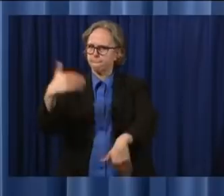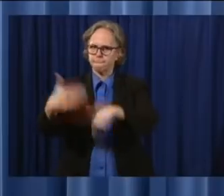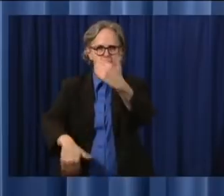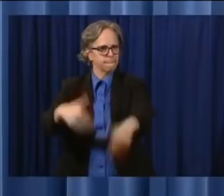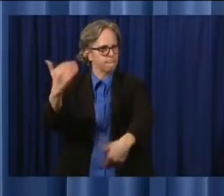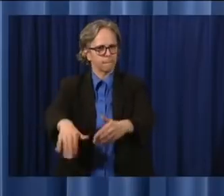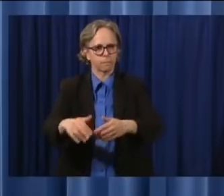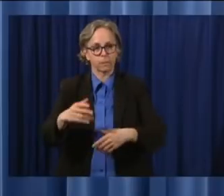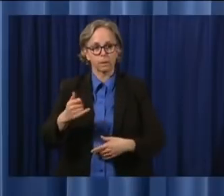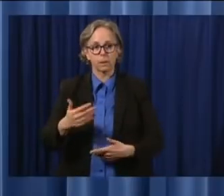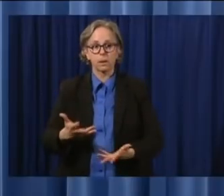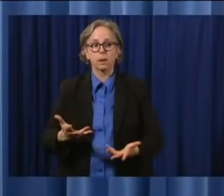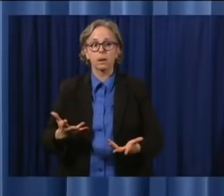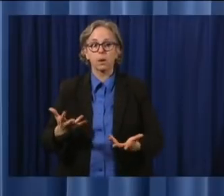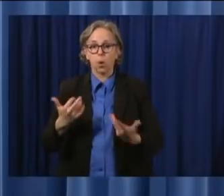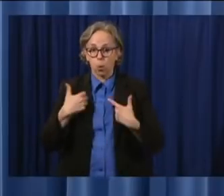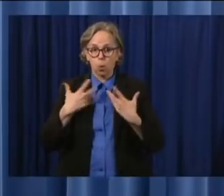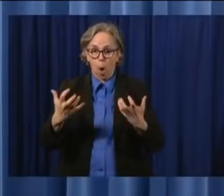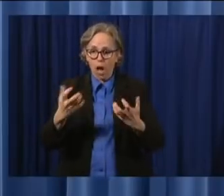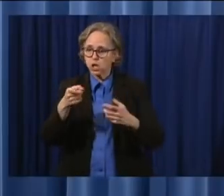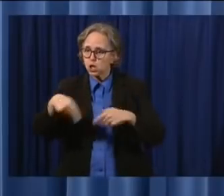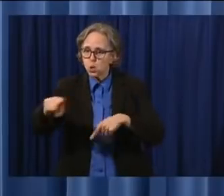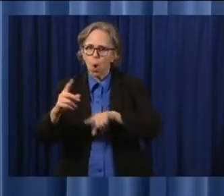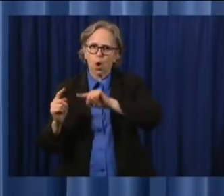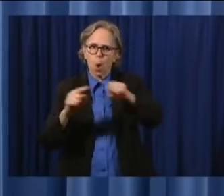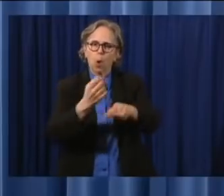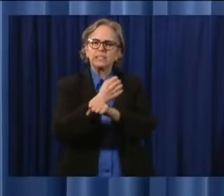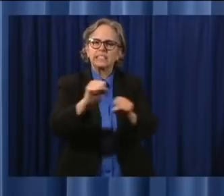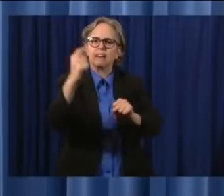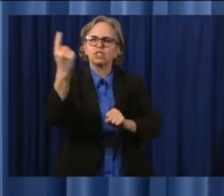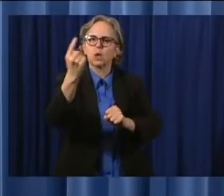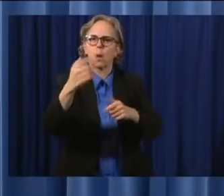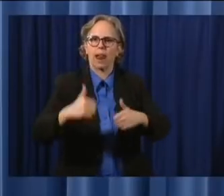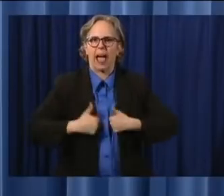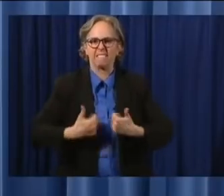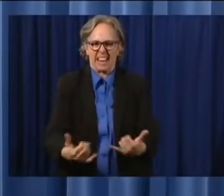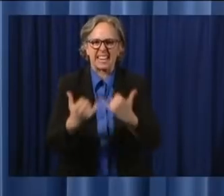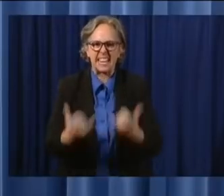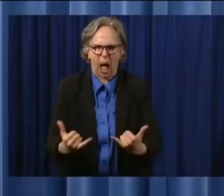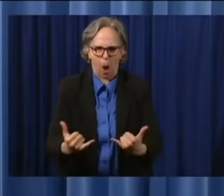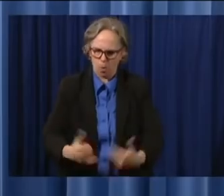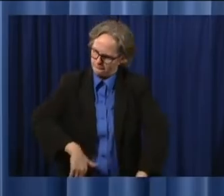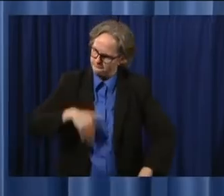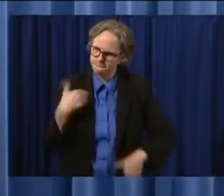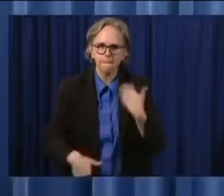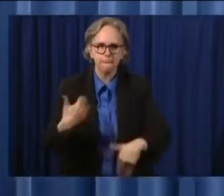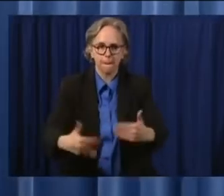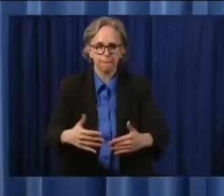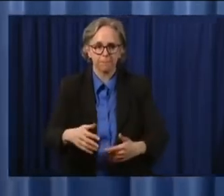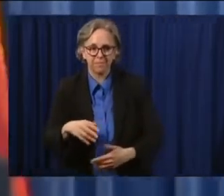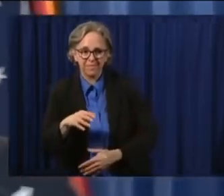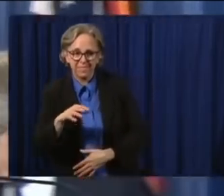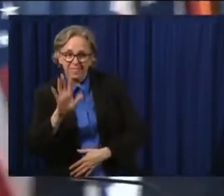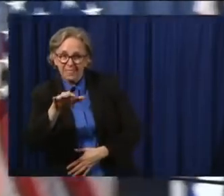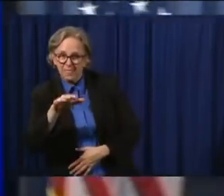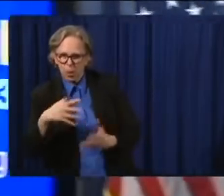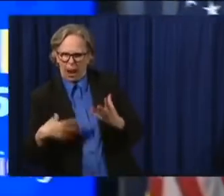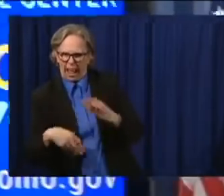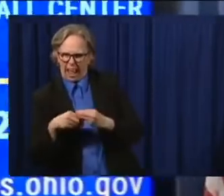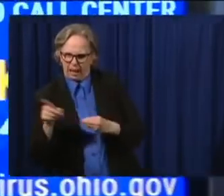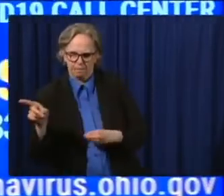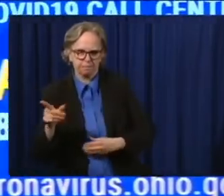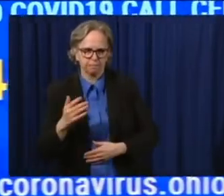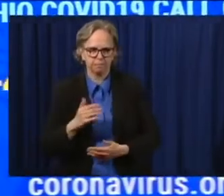these resources to go do it, and let's move. No. Governor, if I could add just very quickly.